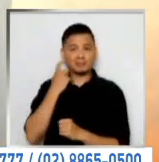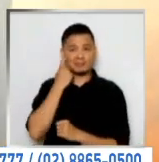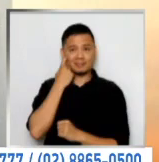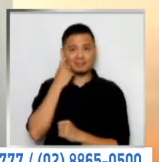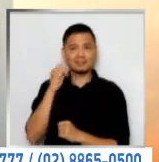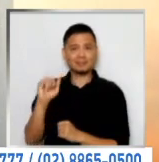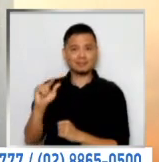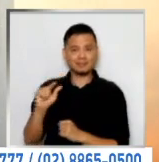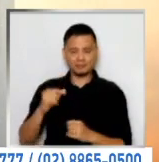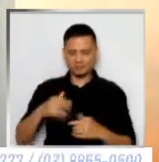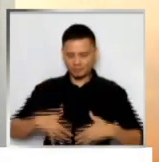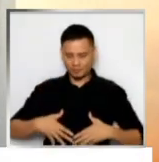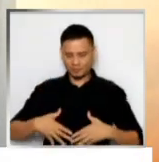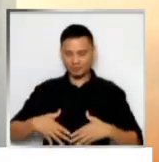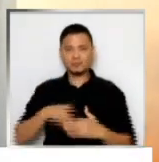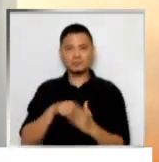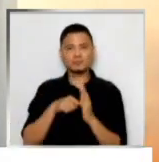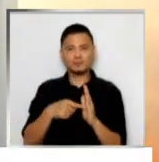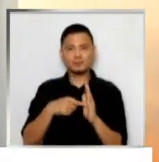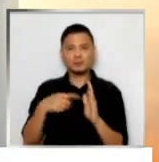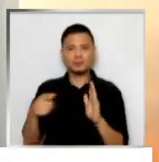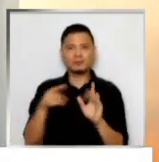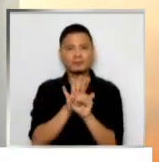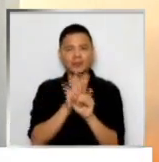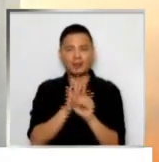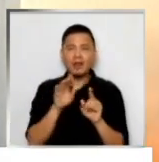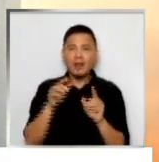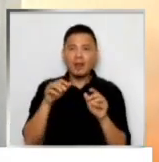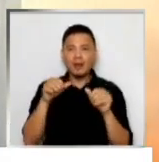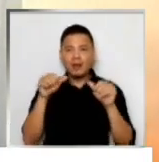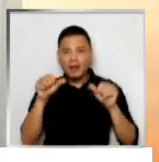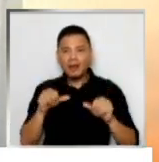fans. Kasama na ako nagpuso dyan sa picture na yan.